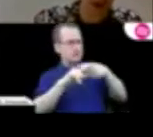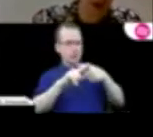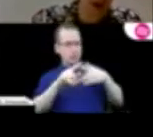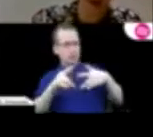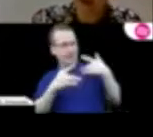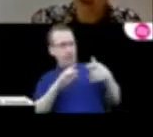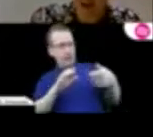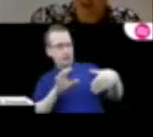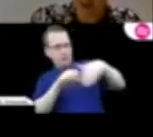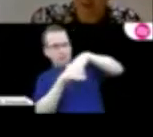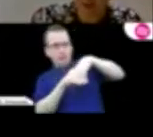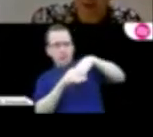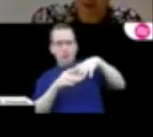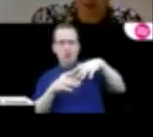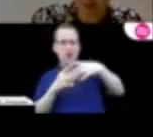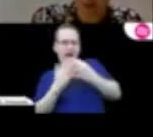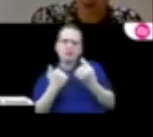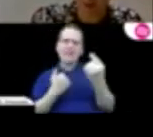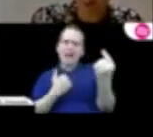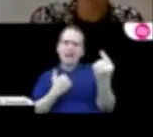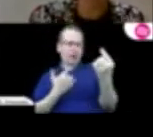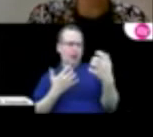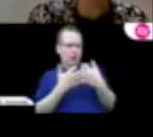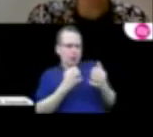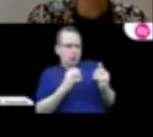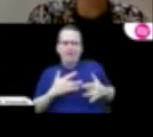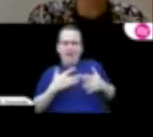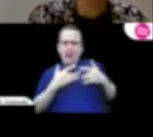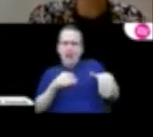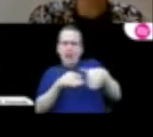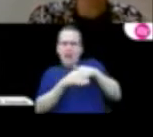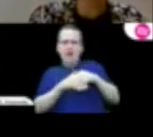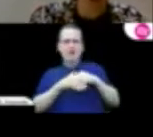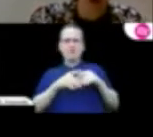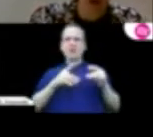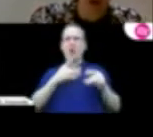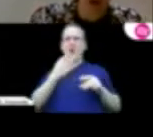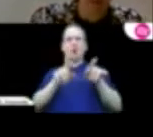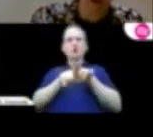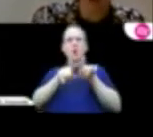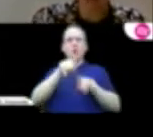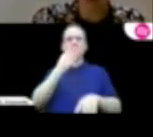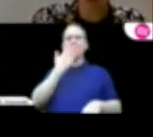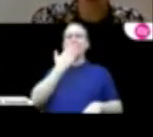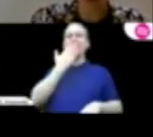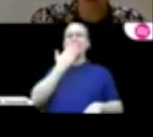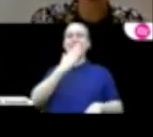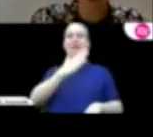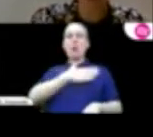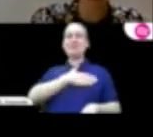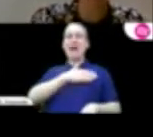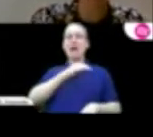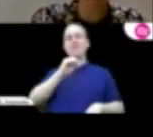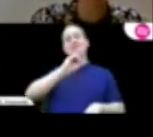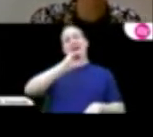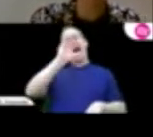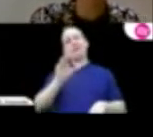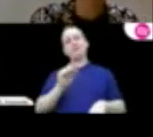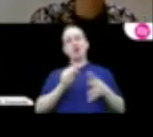outsider? And how did he feel about performing these stereotypes of African-American